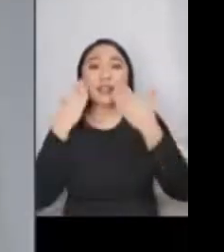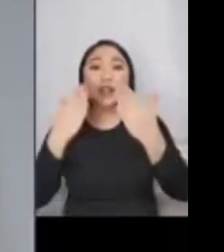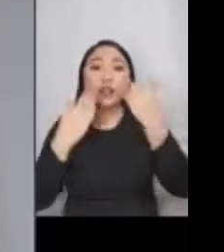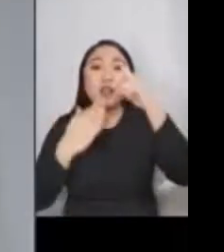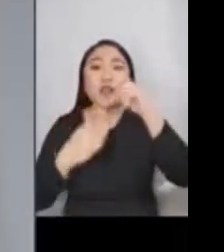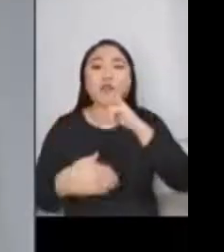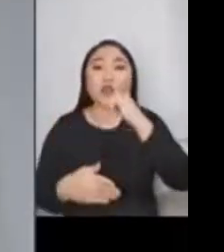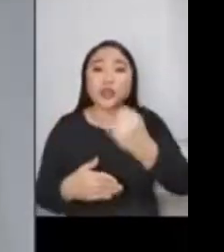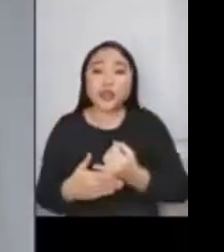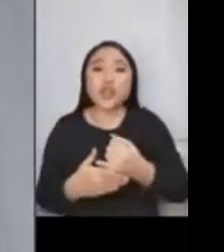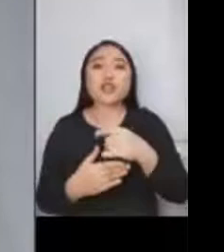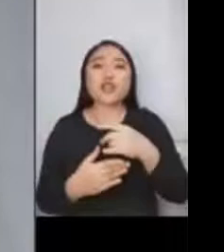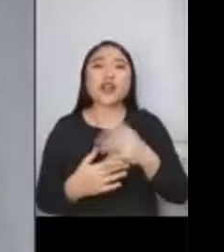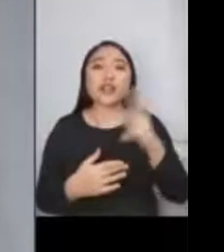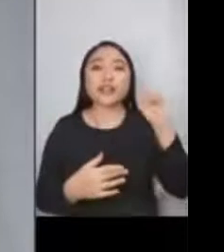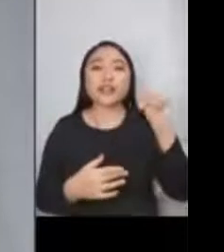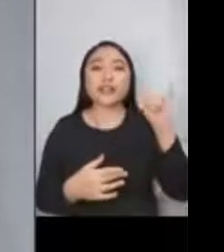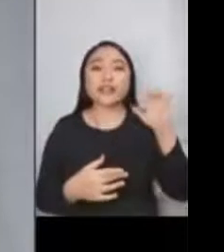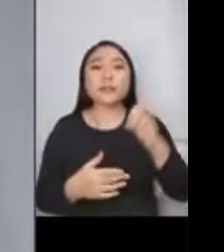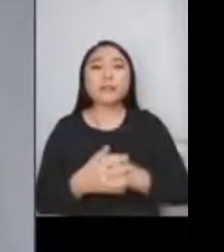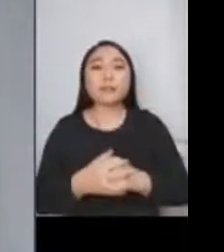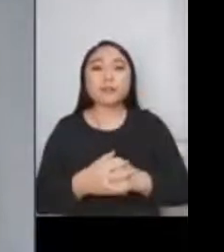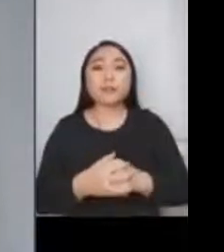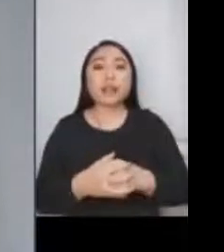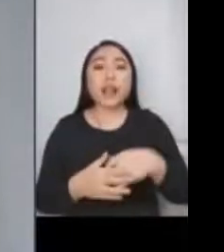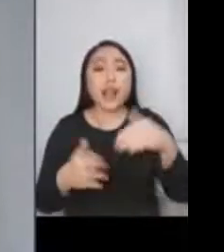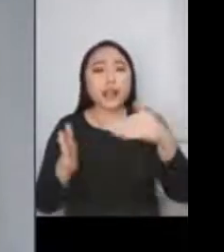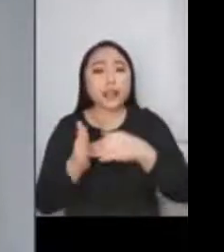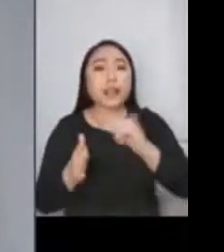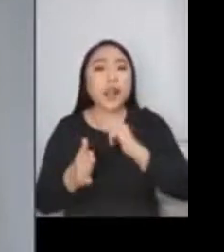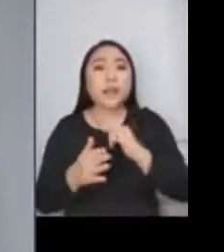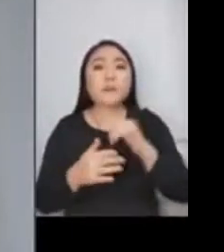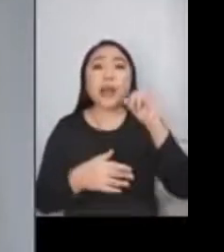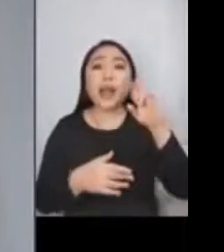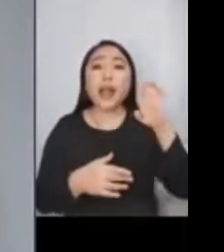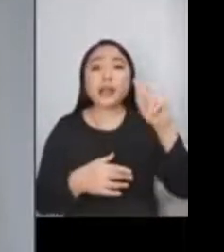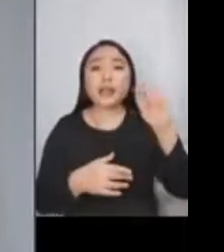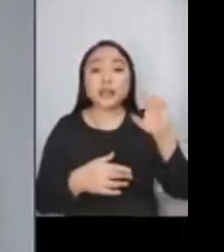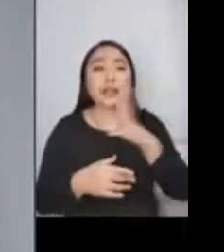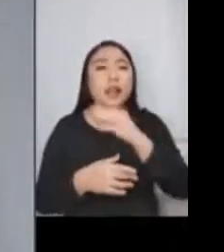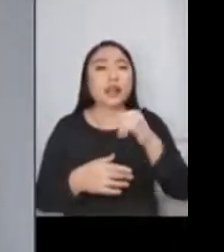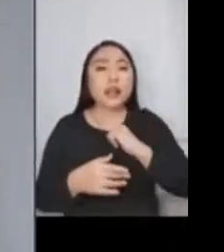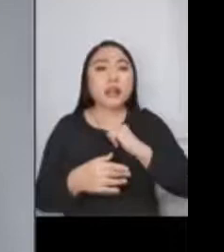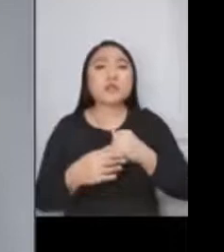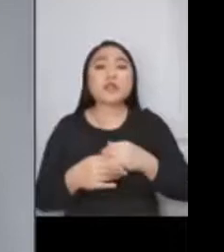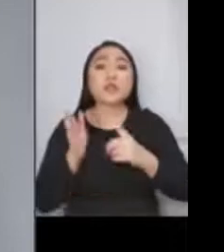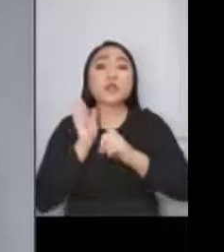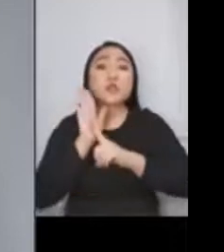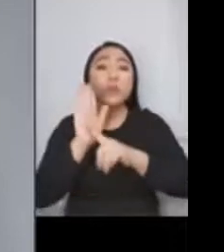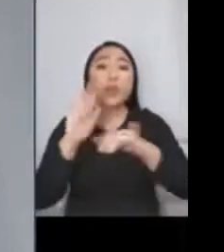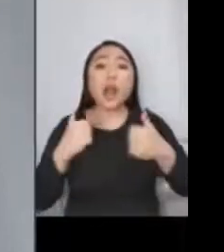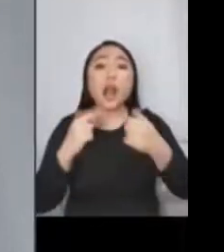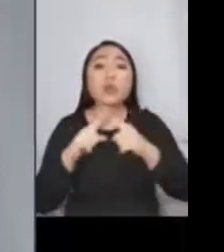Hello everyone. Thank you for that introduction, Kay. Again, I'm Irene and I'll be showing you how